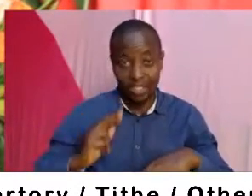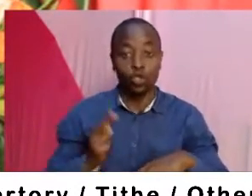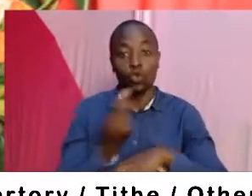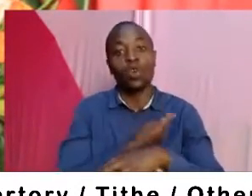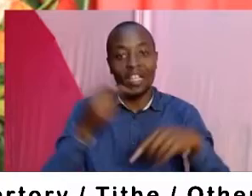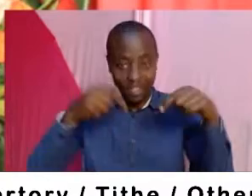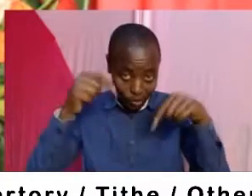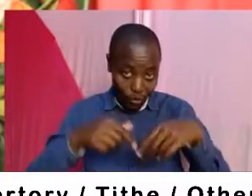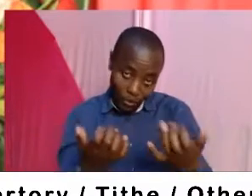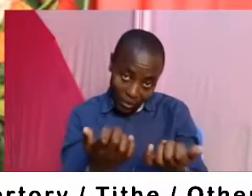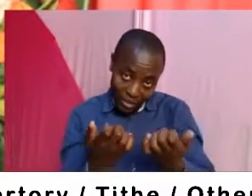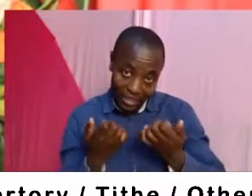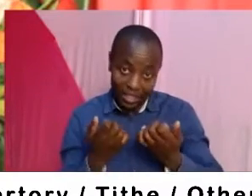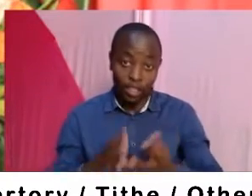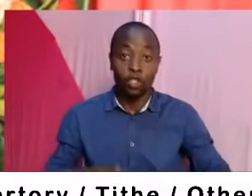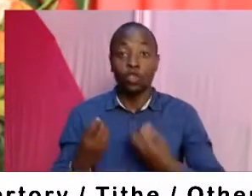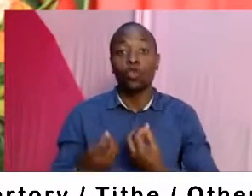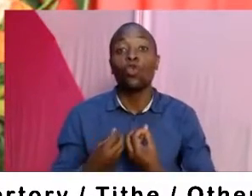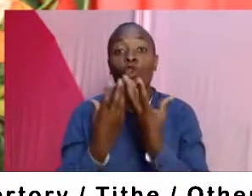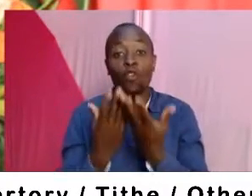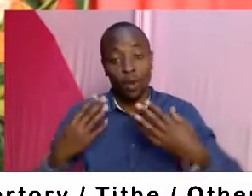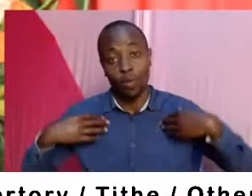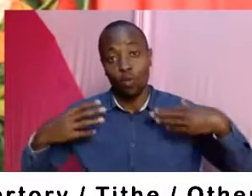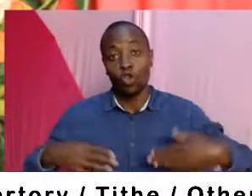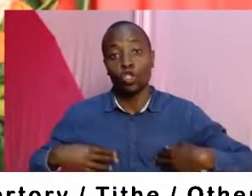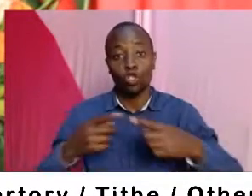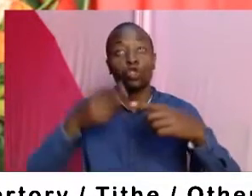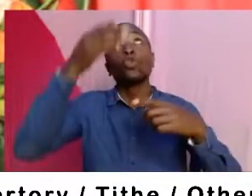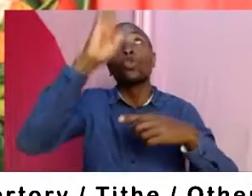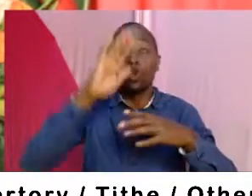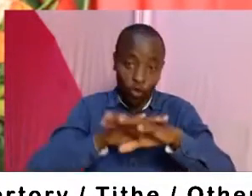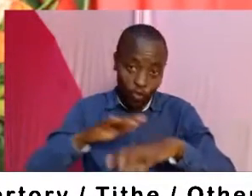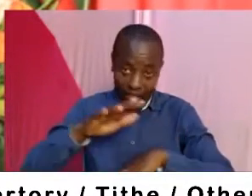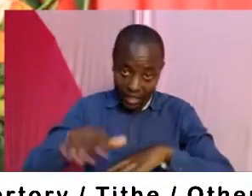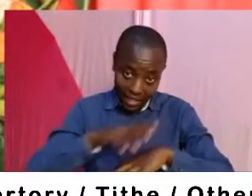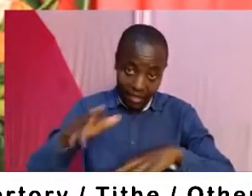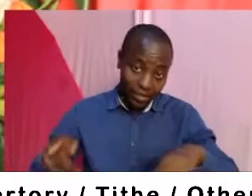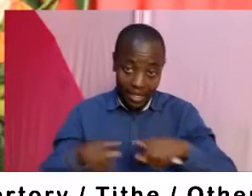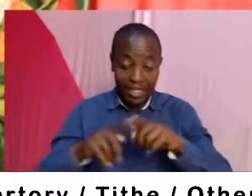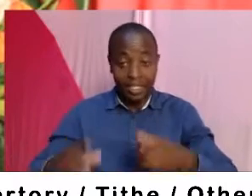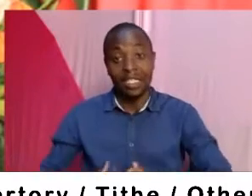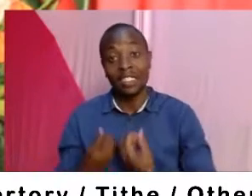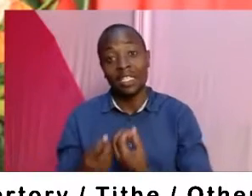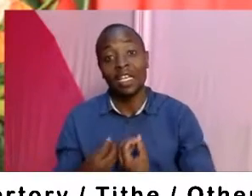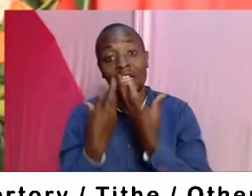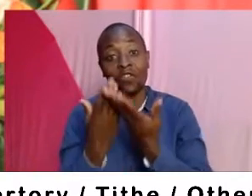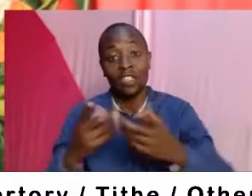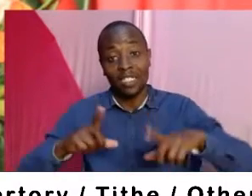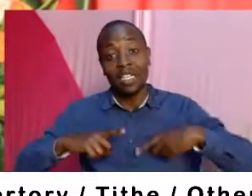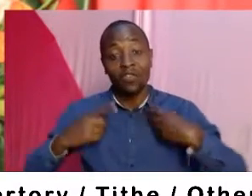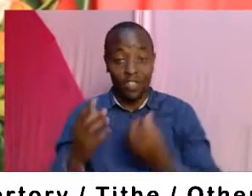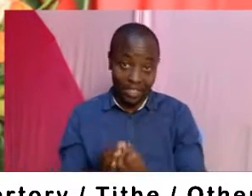that we need to offer our bodies to God on the altar as a sacrifice, as a